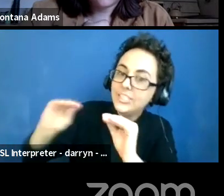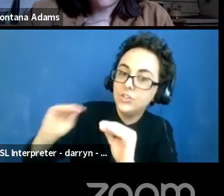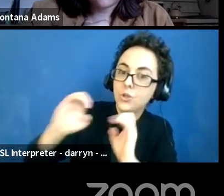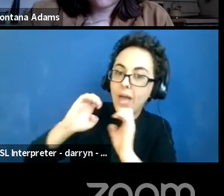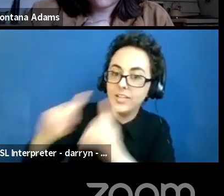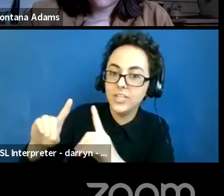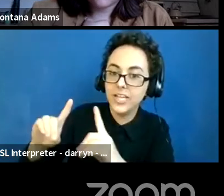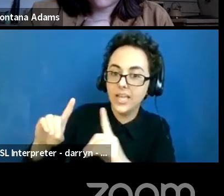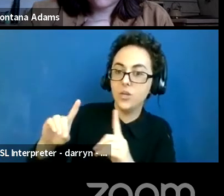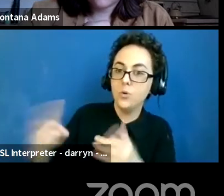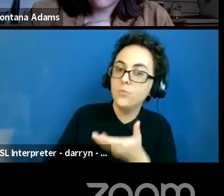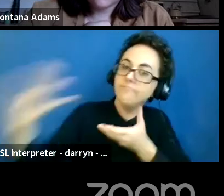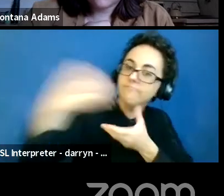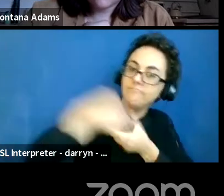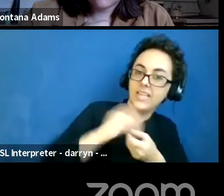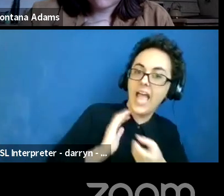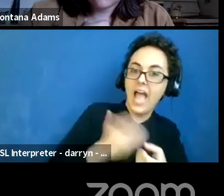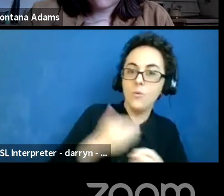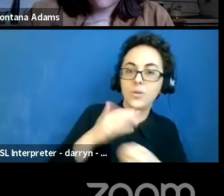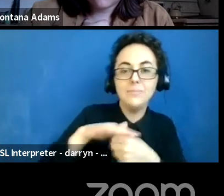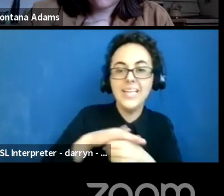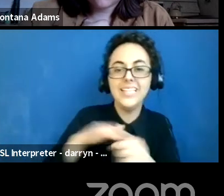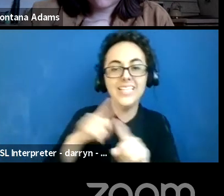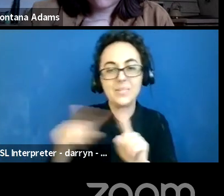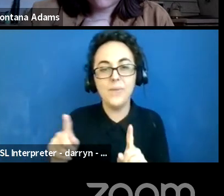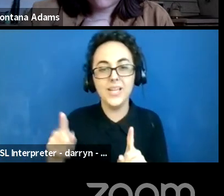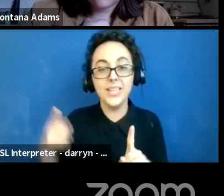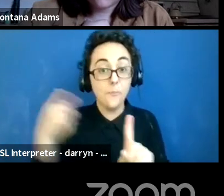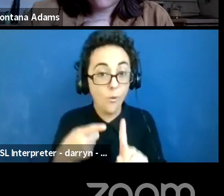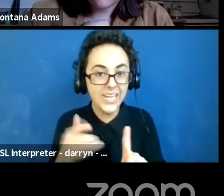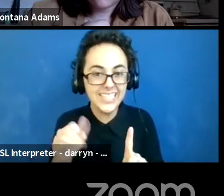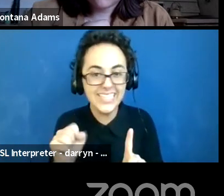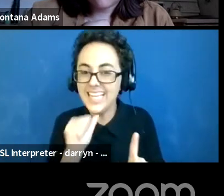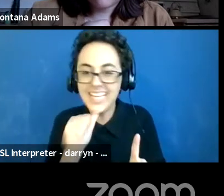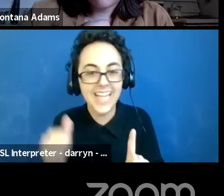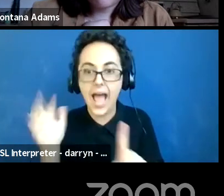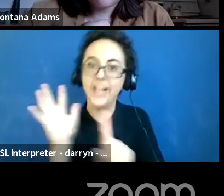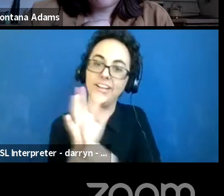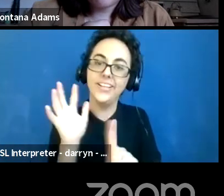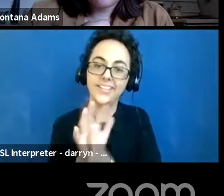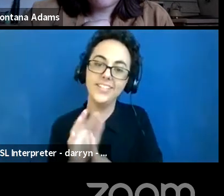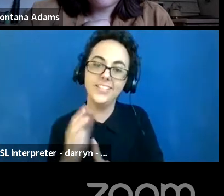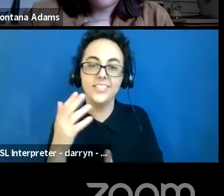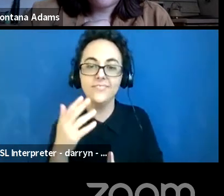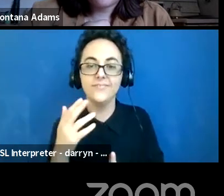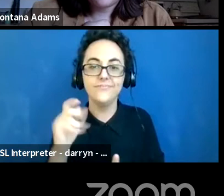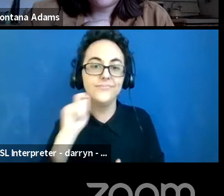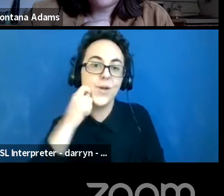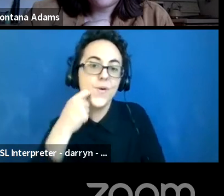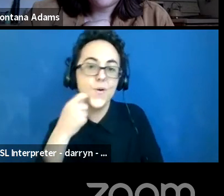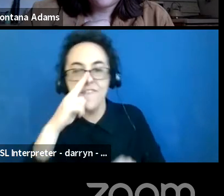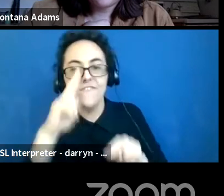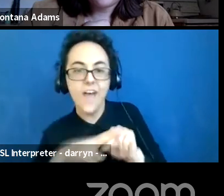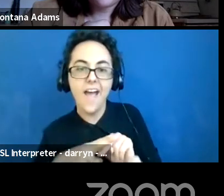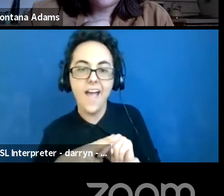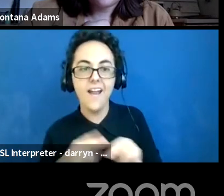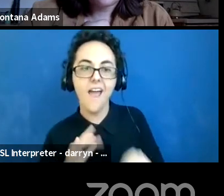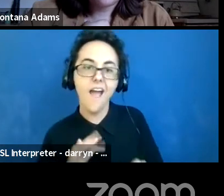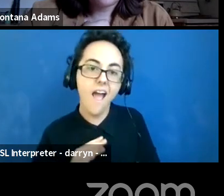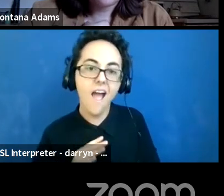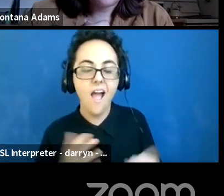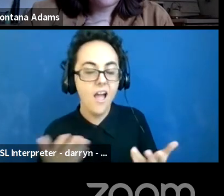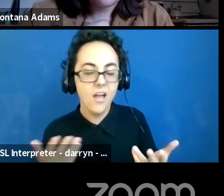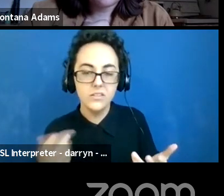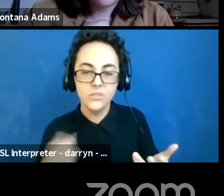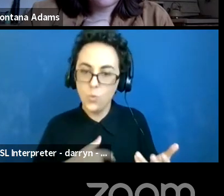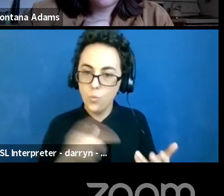yeah, it's not a trend. It's not a fad. It's who we are as people. We're people. Yeah. Wow.